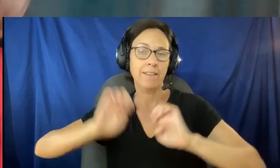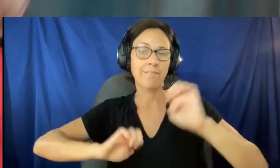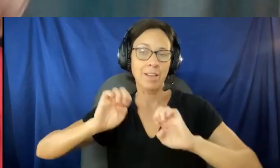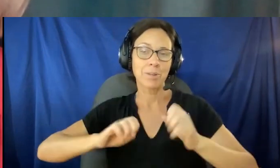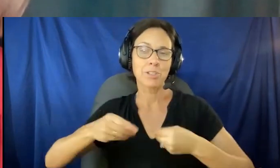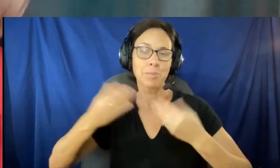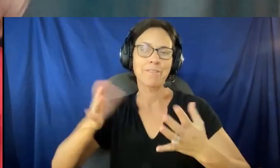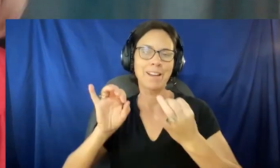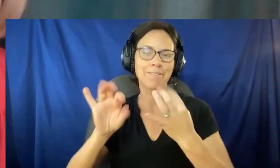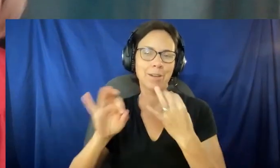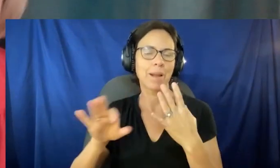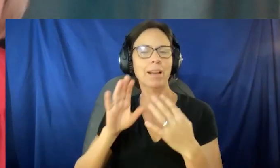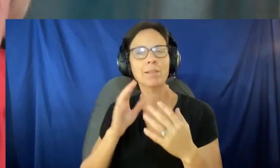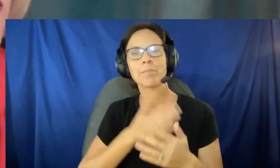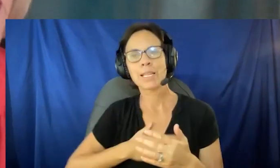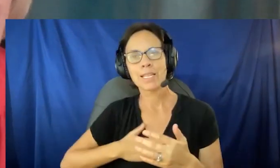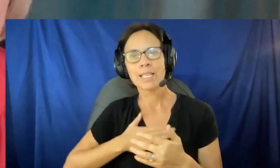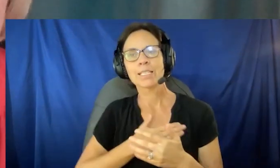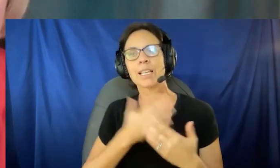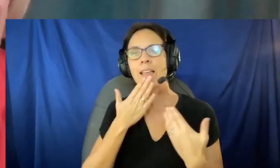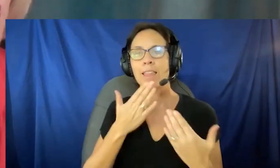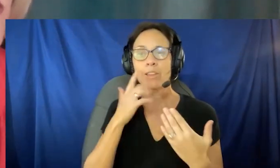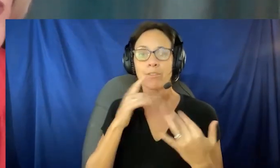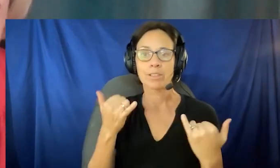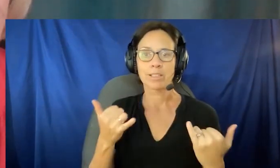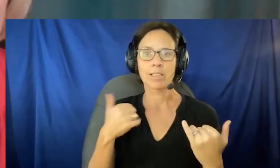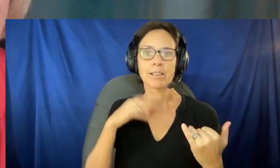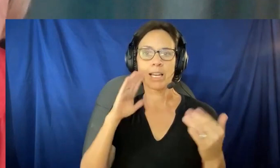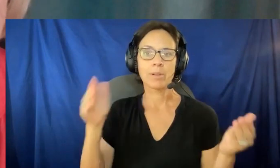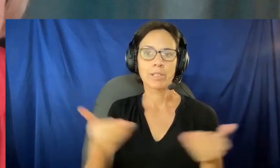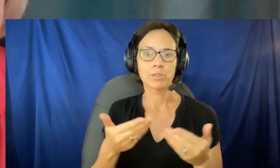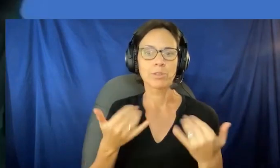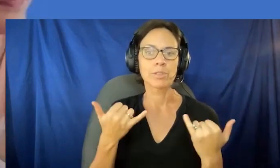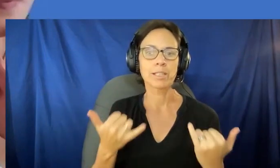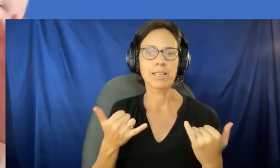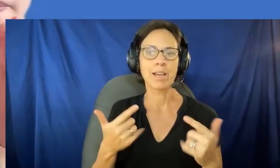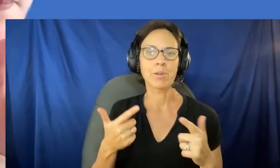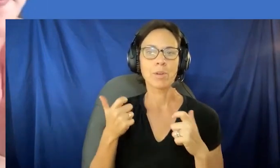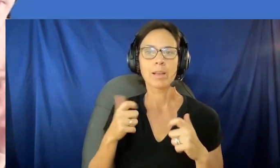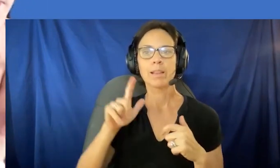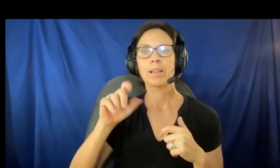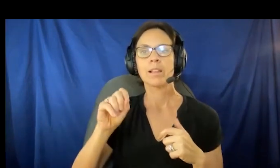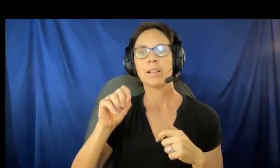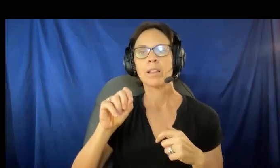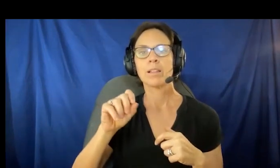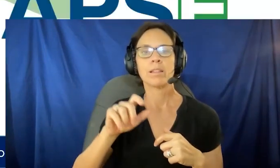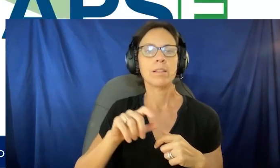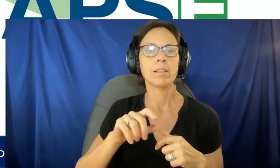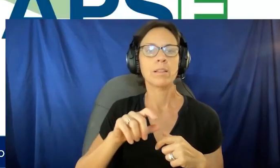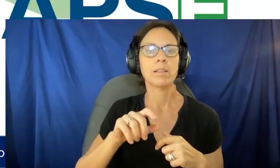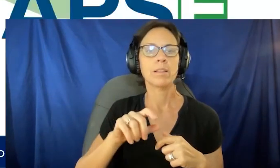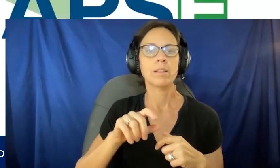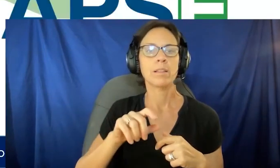two. And then thank you for today. I'm going to introduce really quickly Lori Sandine. She's the co-chair for